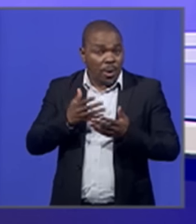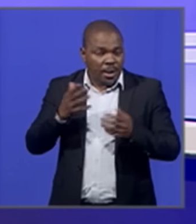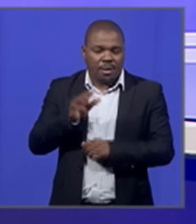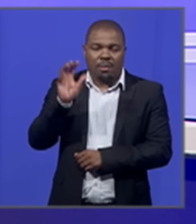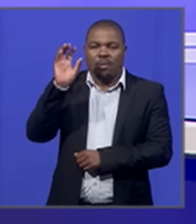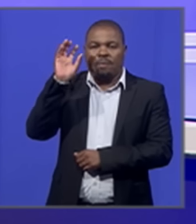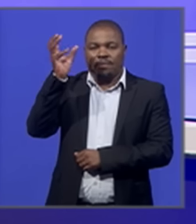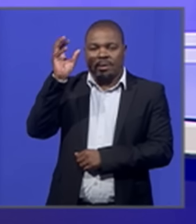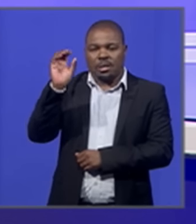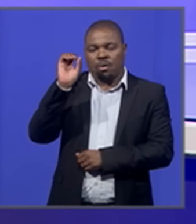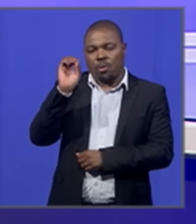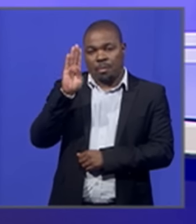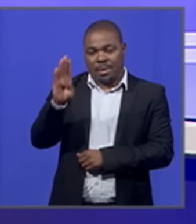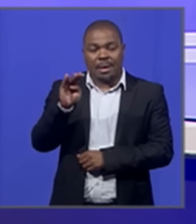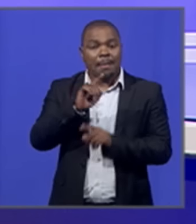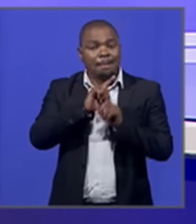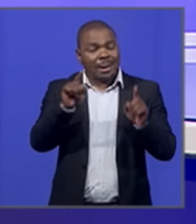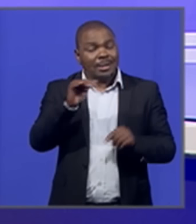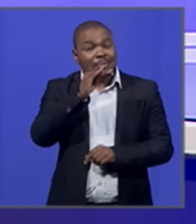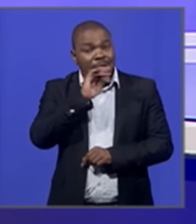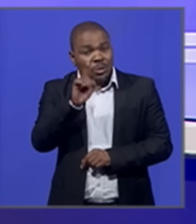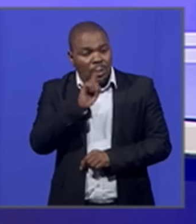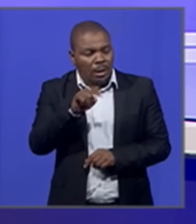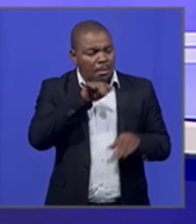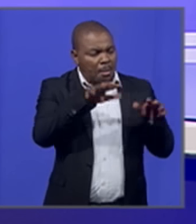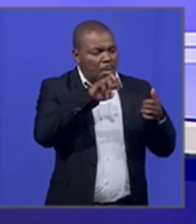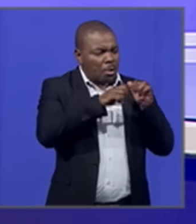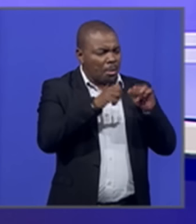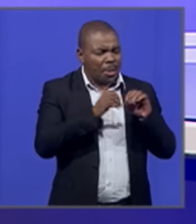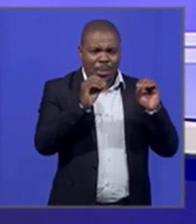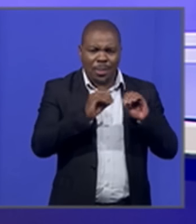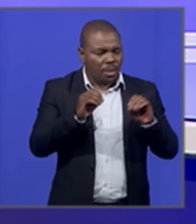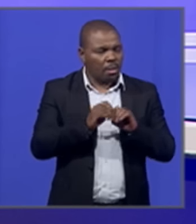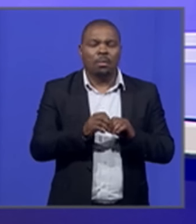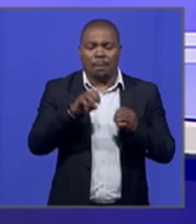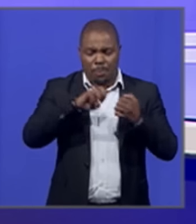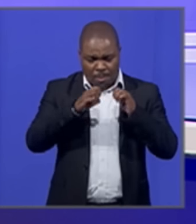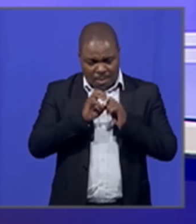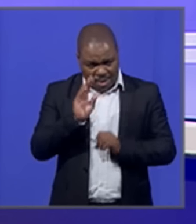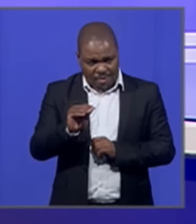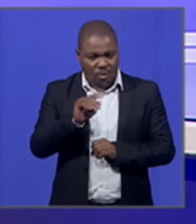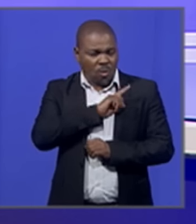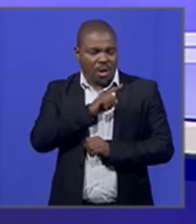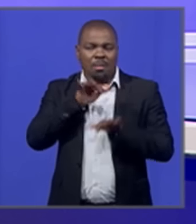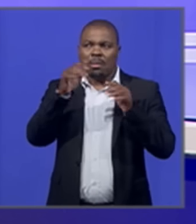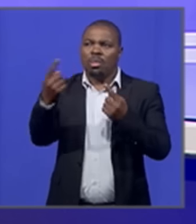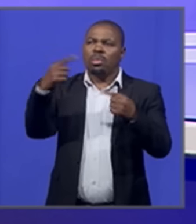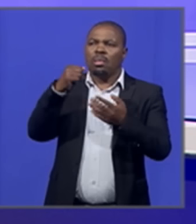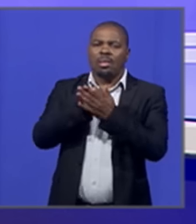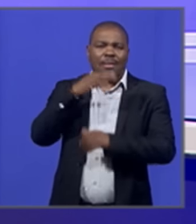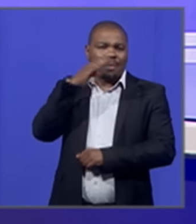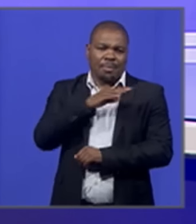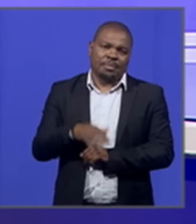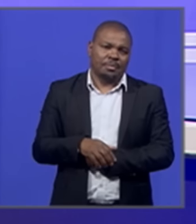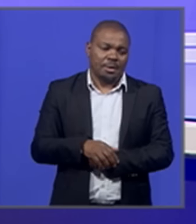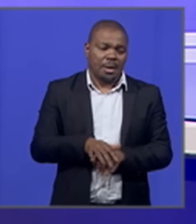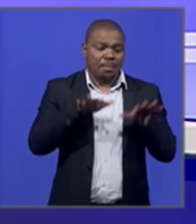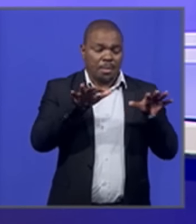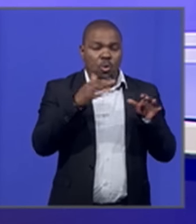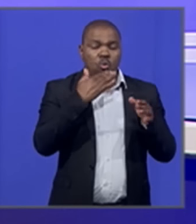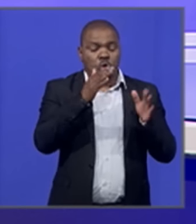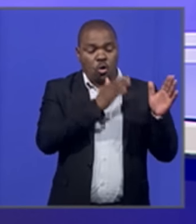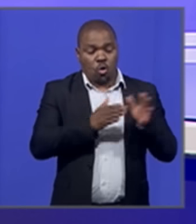Free State ga e phaile ka thoko mathata a badudi bao ba senago mangwalo a maleba ka mo nageng. Seo ke go ya le ka barulaganye ba